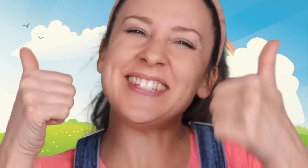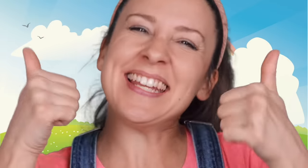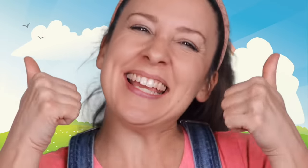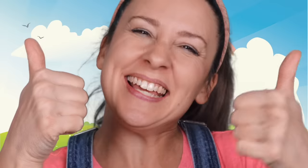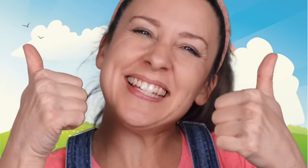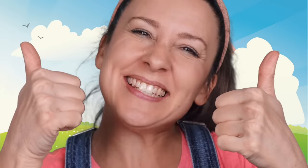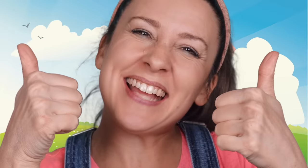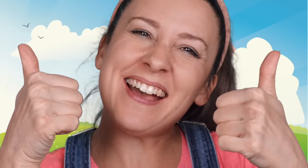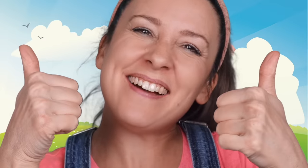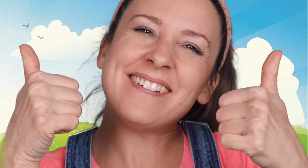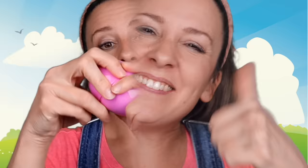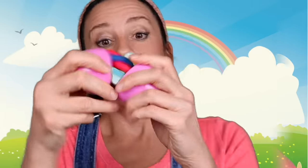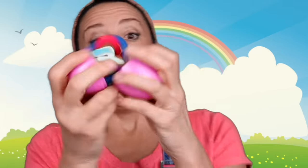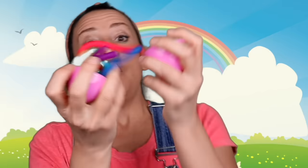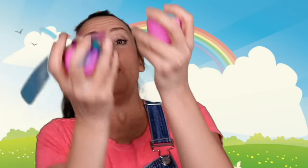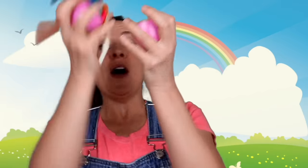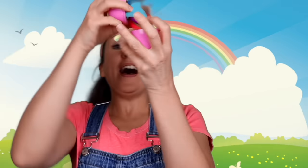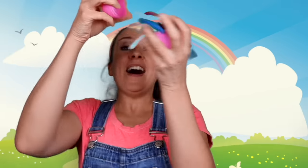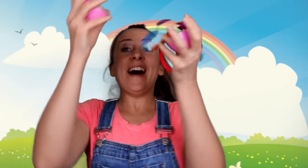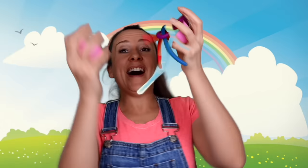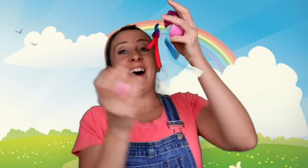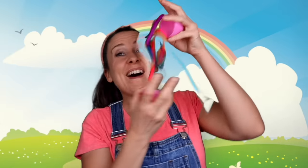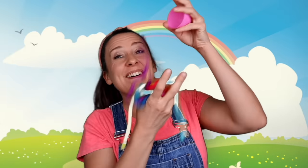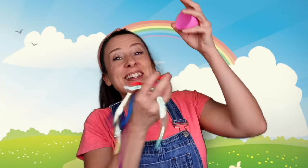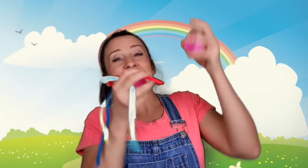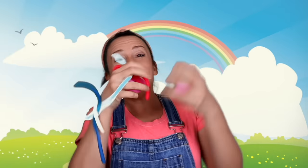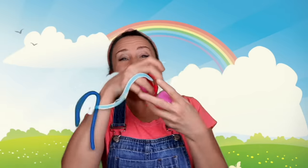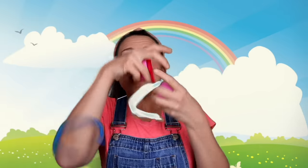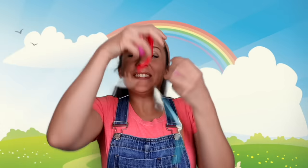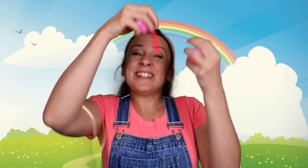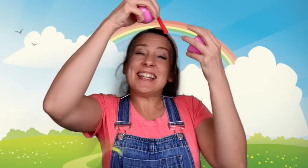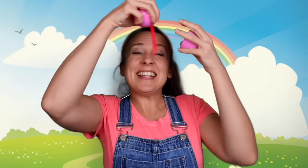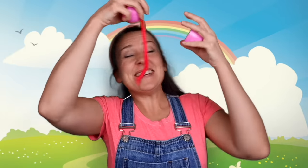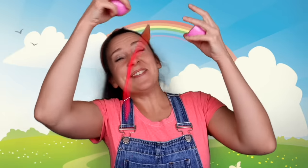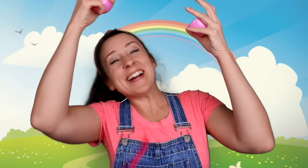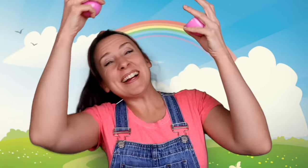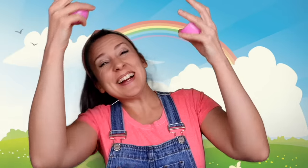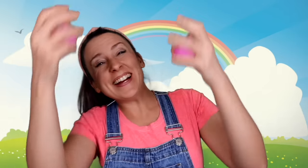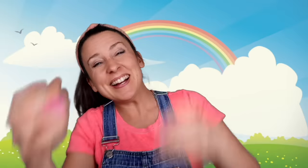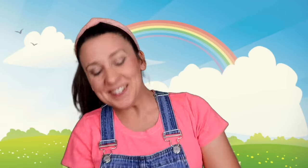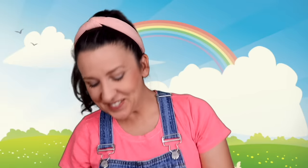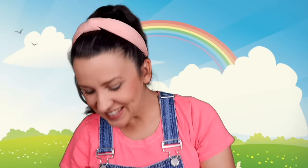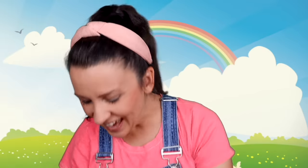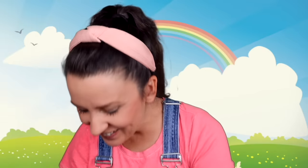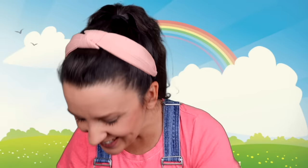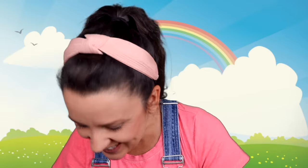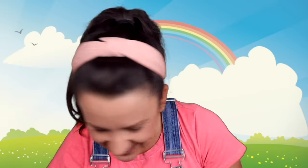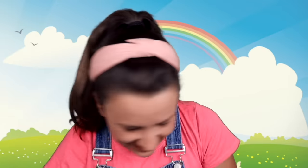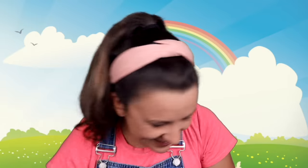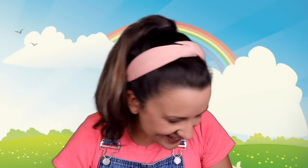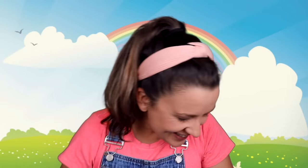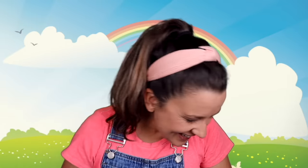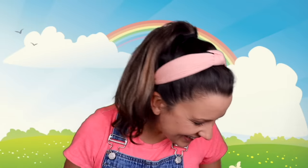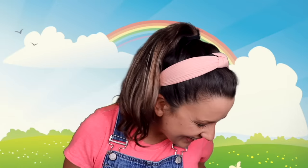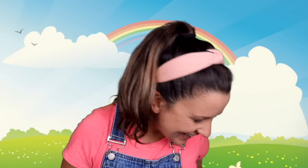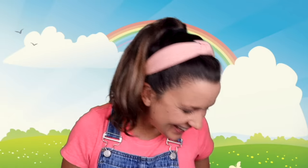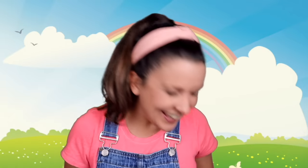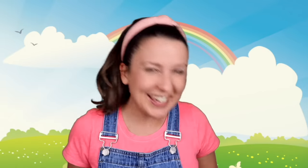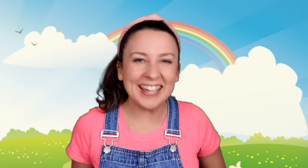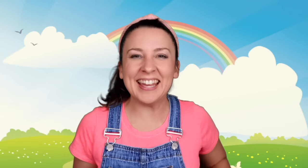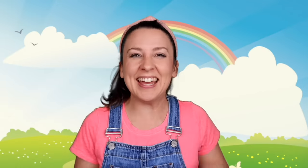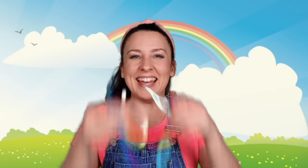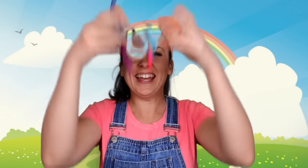Yay! You did E sound! Whoa! It's a bunch of silly worms! That was so